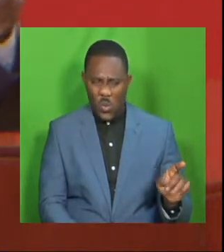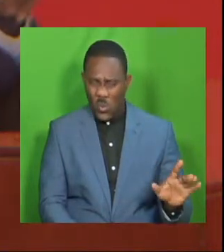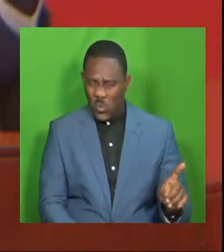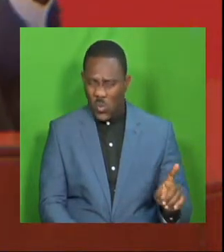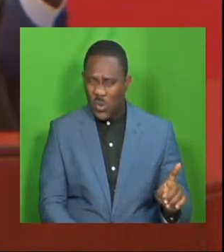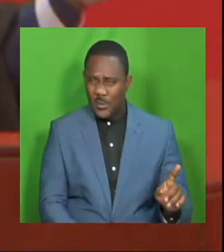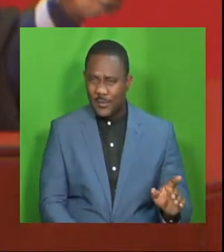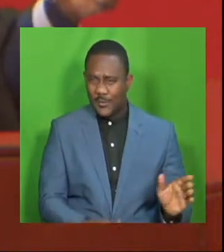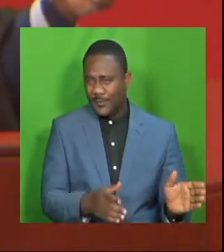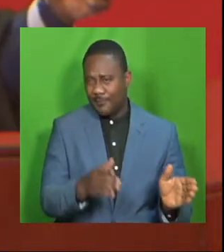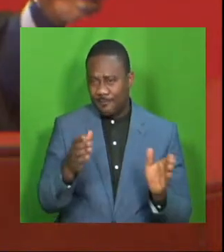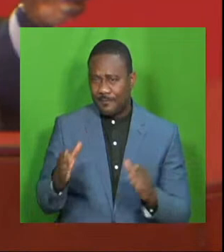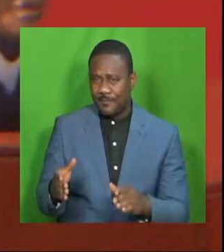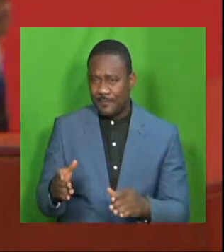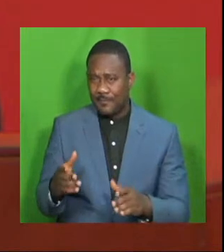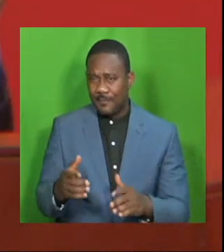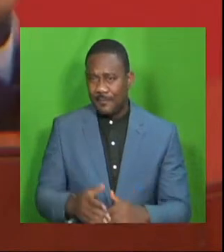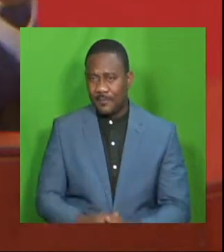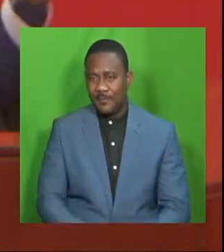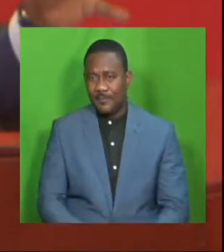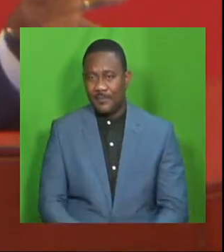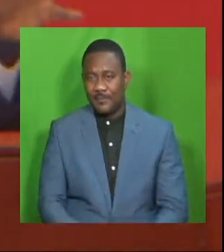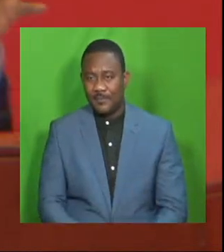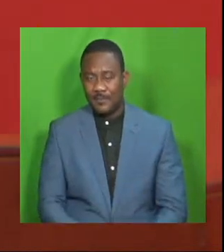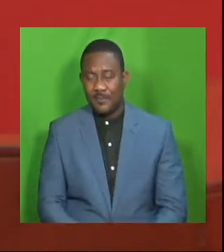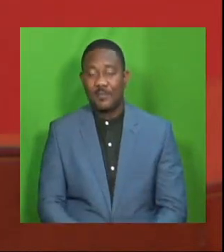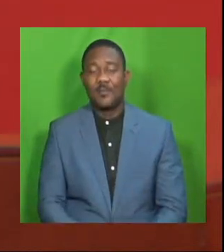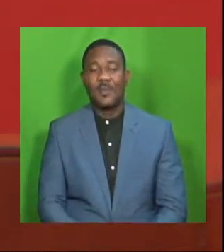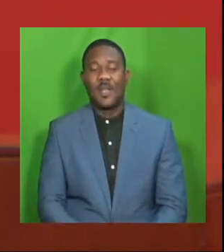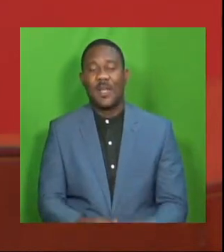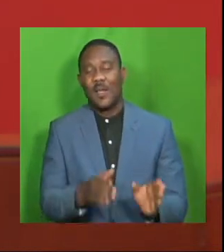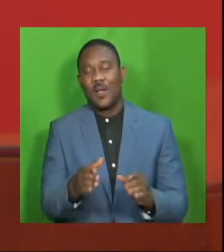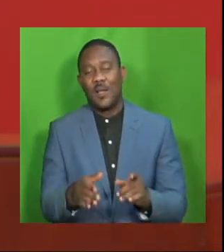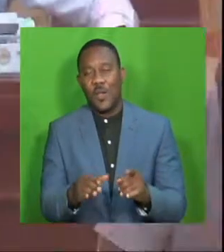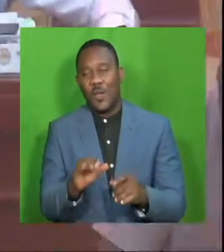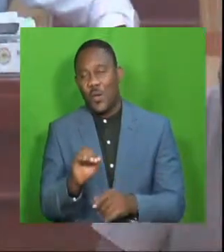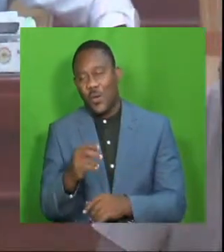Nante. Now give it to Okuba Dapoy. All right.